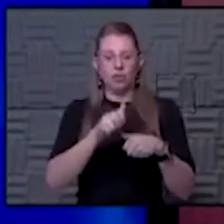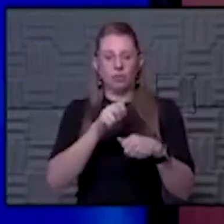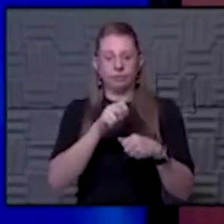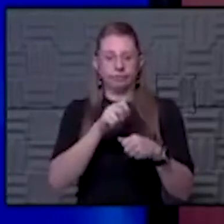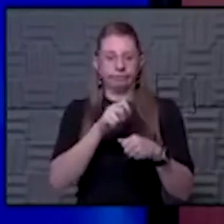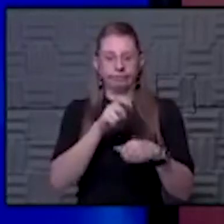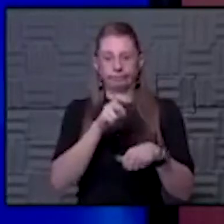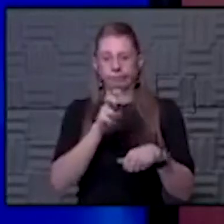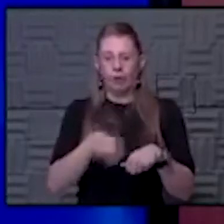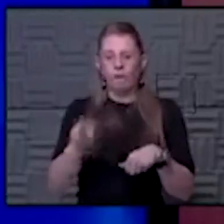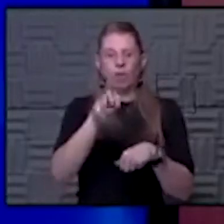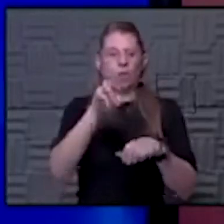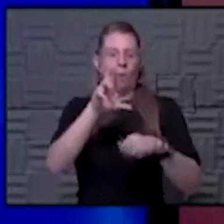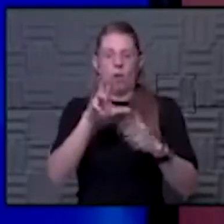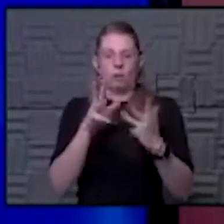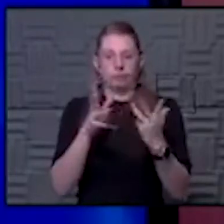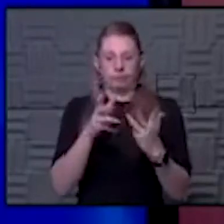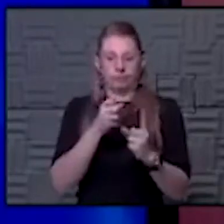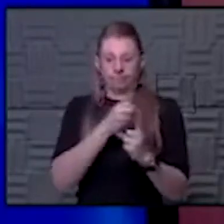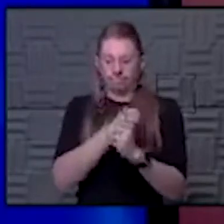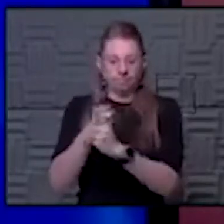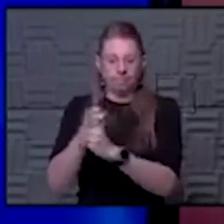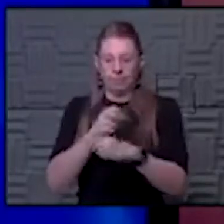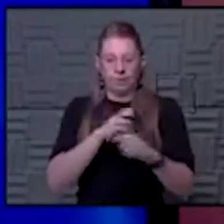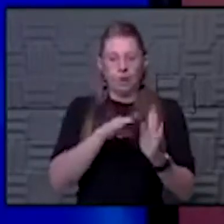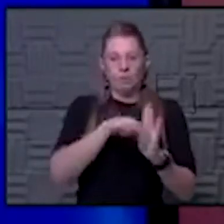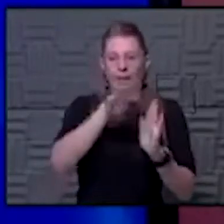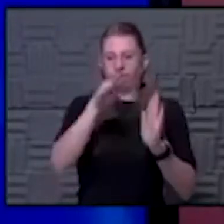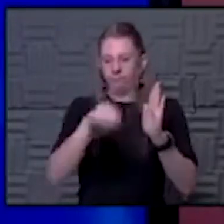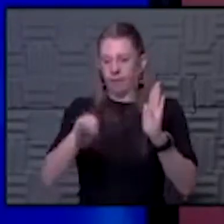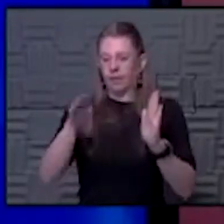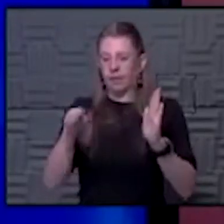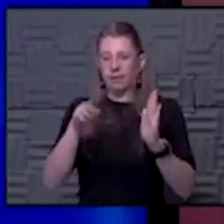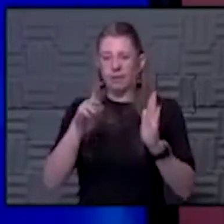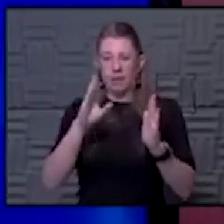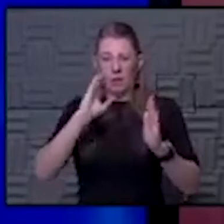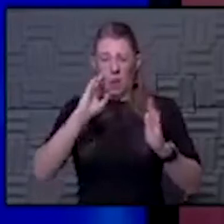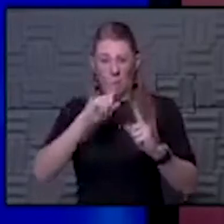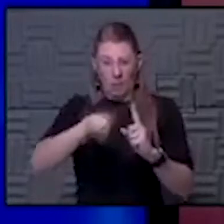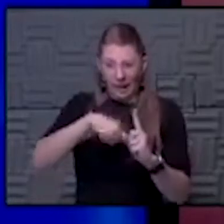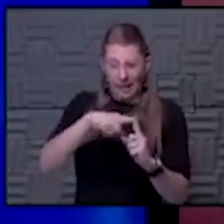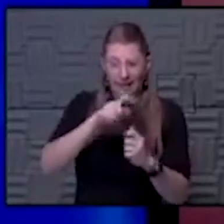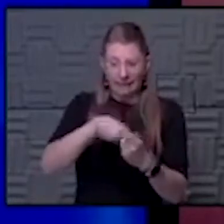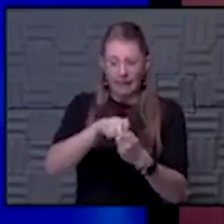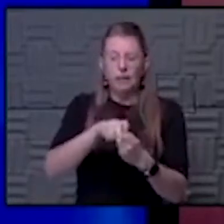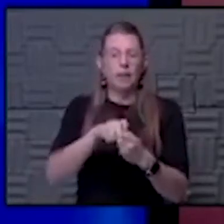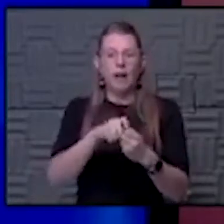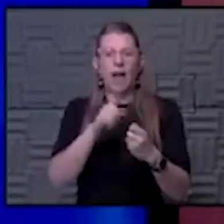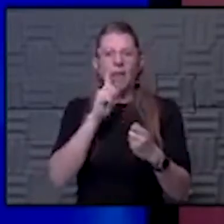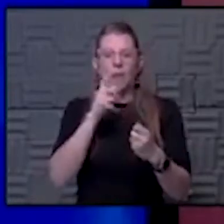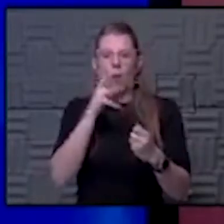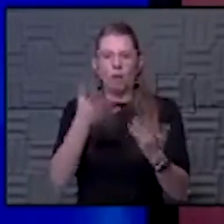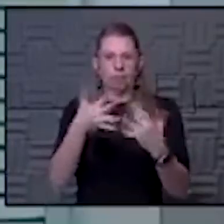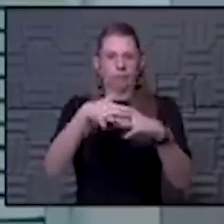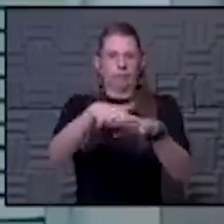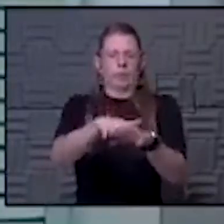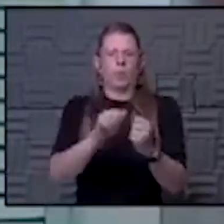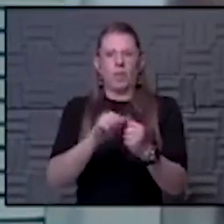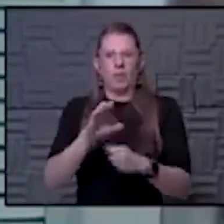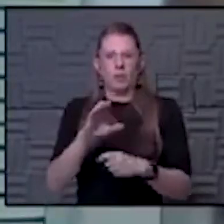it. I don't think we're going to fully know what it is, and I actually think it's going to wash right into Christmas, so it's going to be hard to decipher. What are your